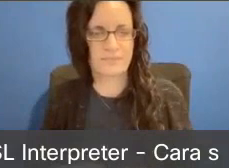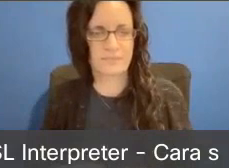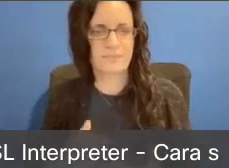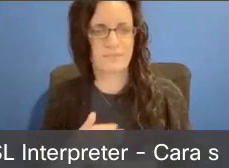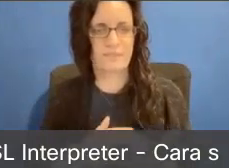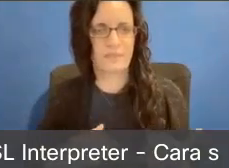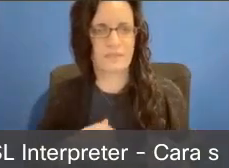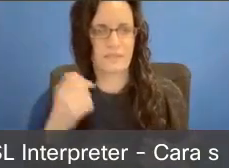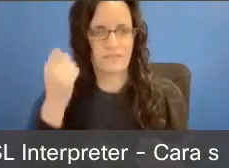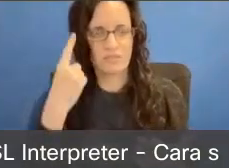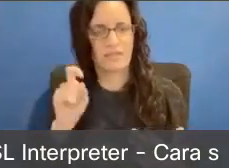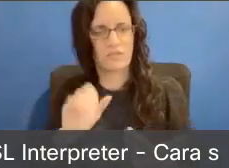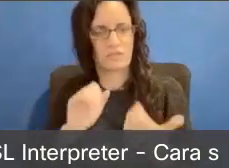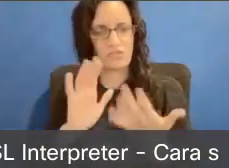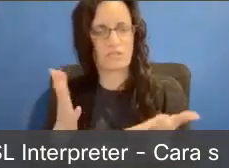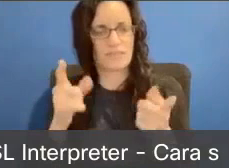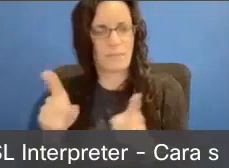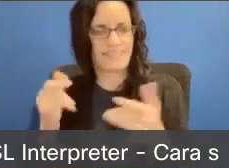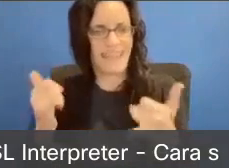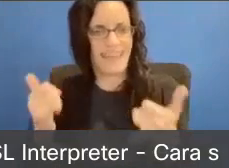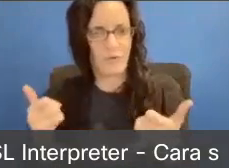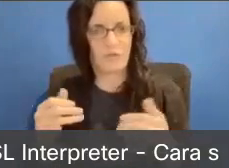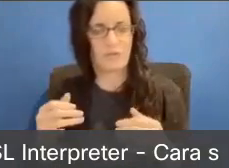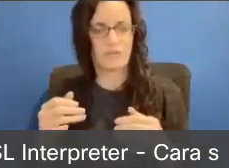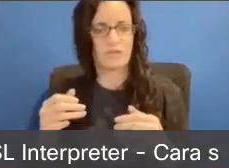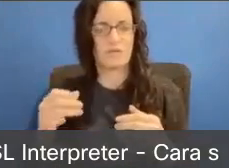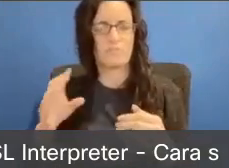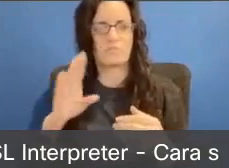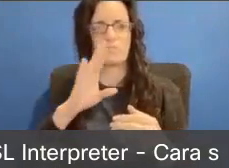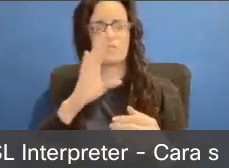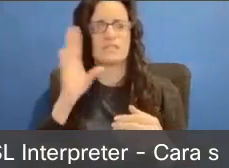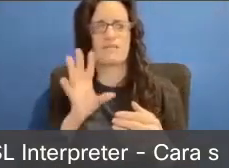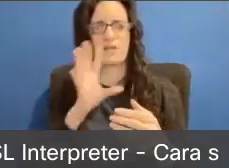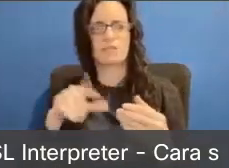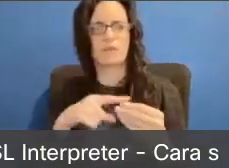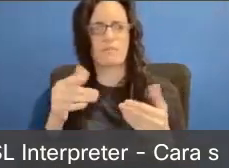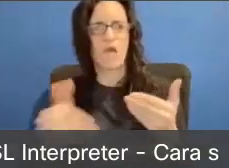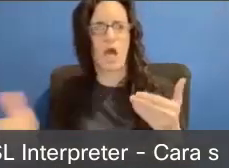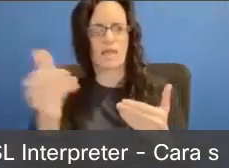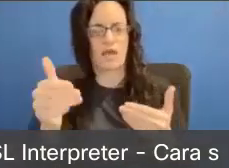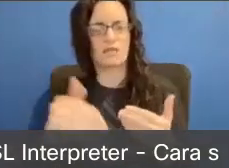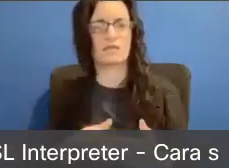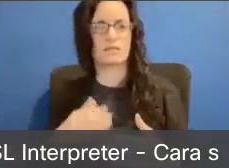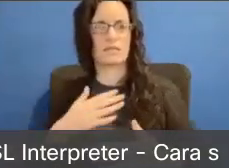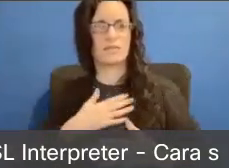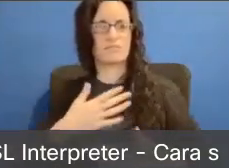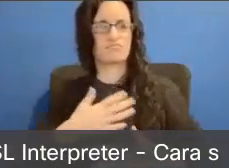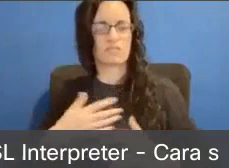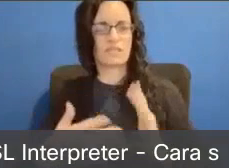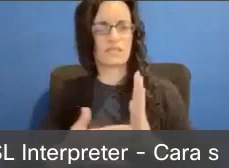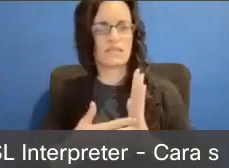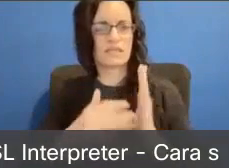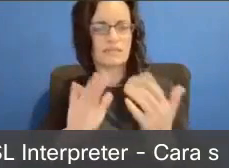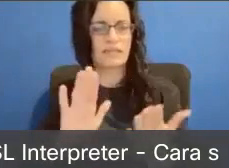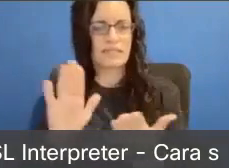have to address what's happening now, but it never went beyond that. Breathing techniques, and he actually gave me an elastic